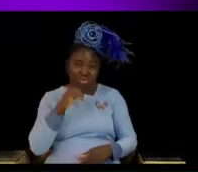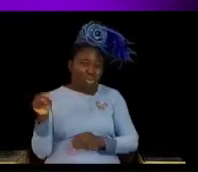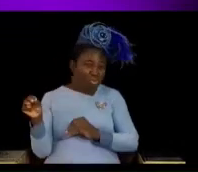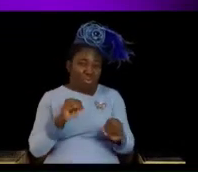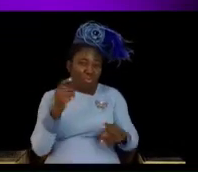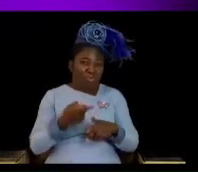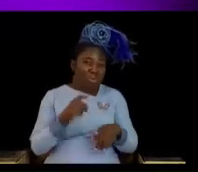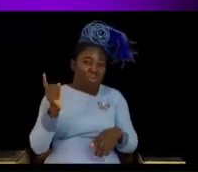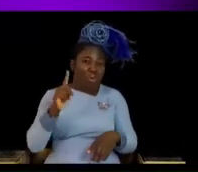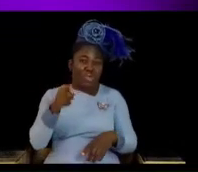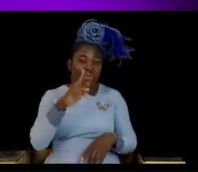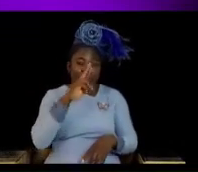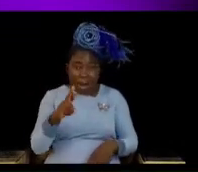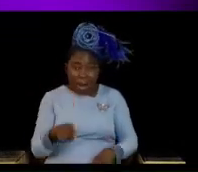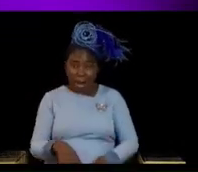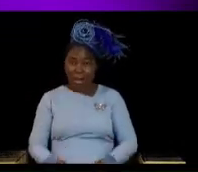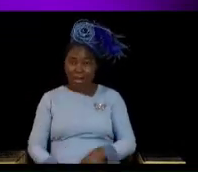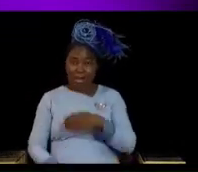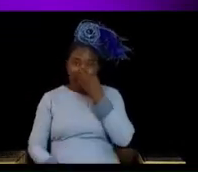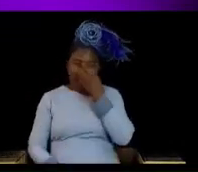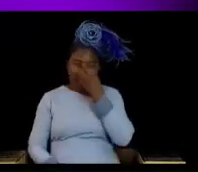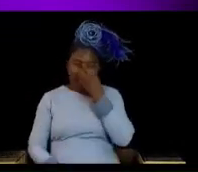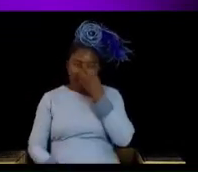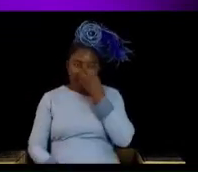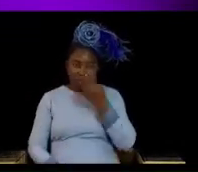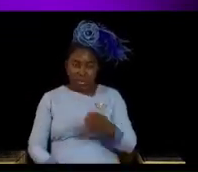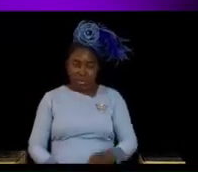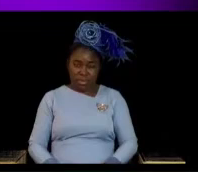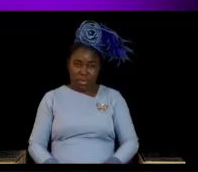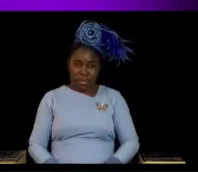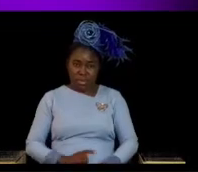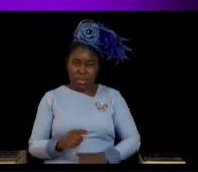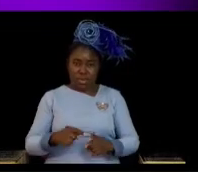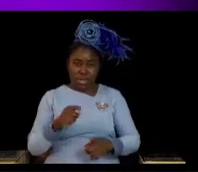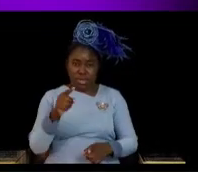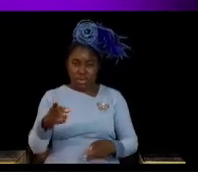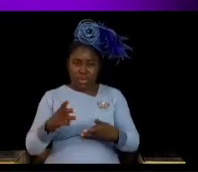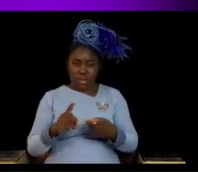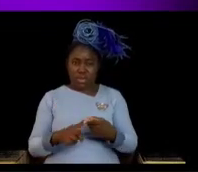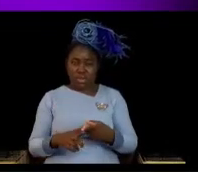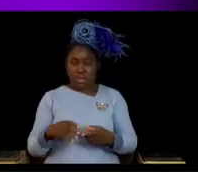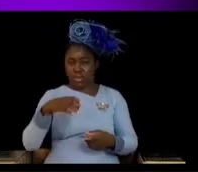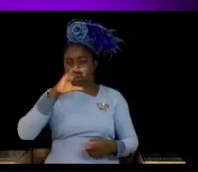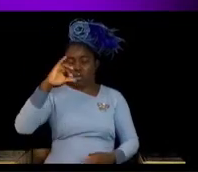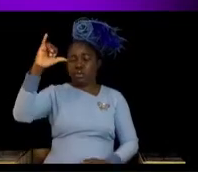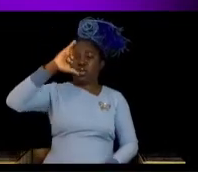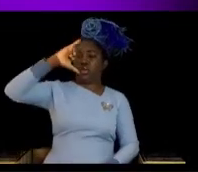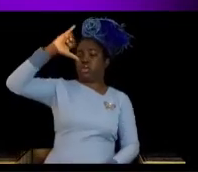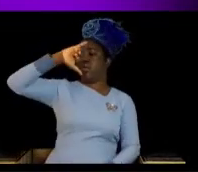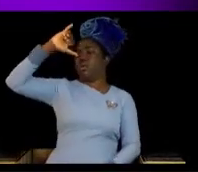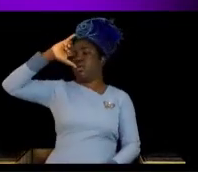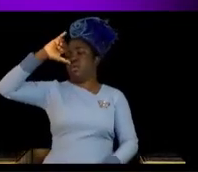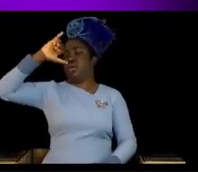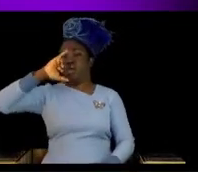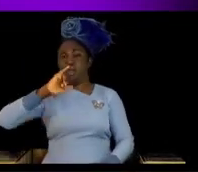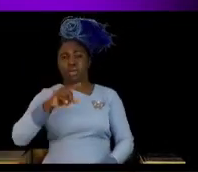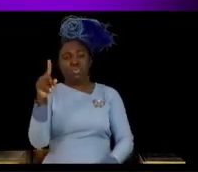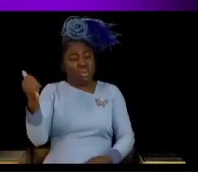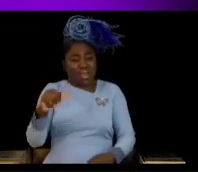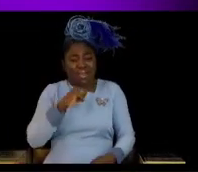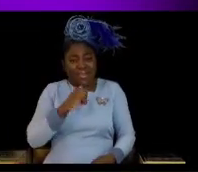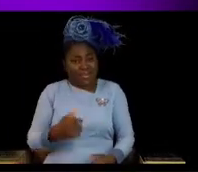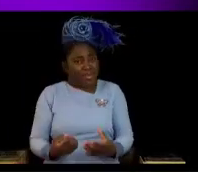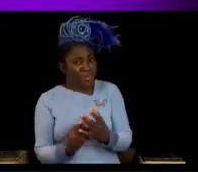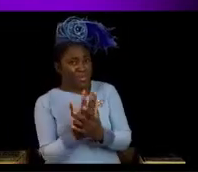are. You want to drink alcohol. You can't grow. You want to watch pornography. You